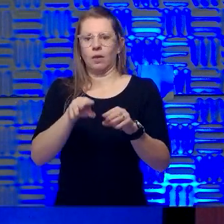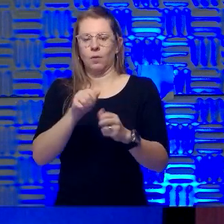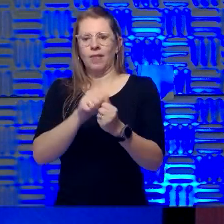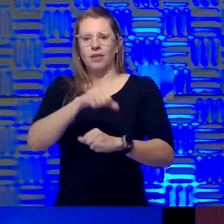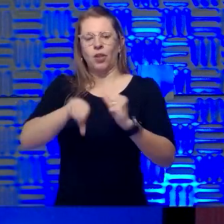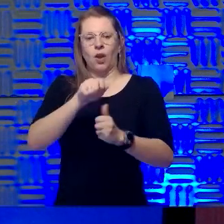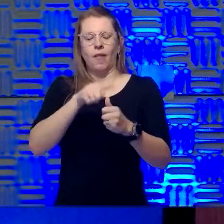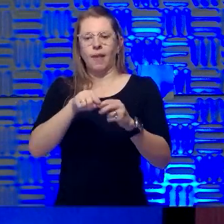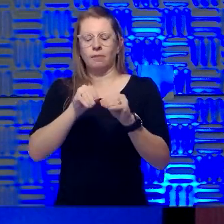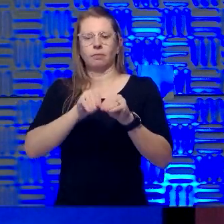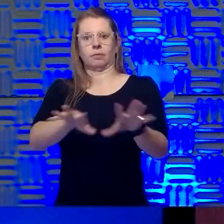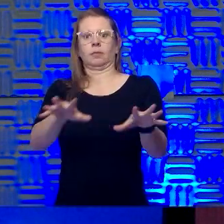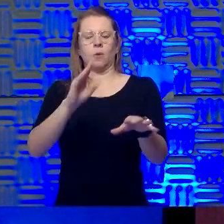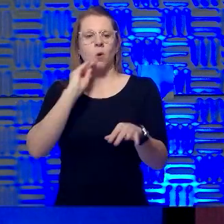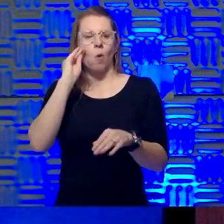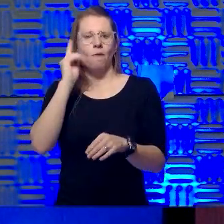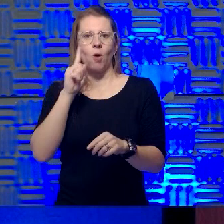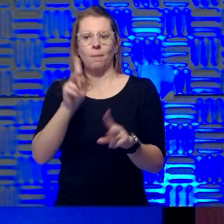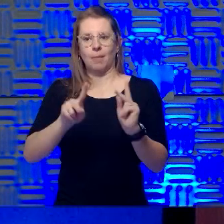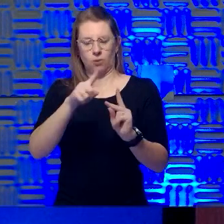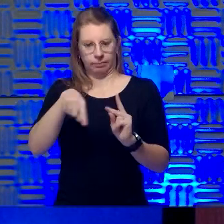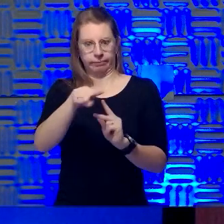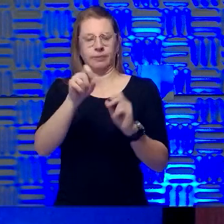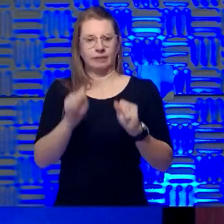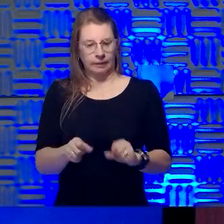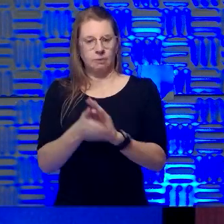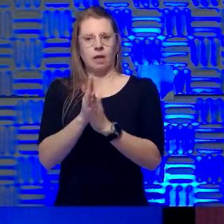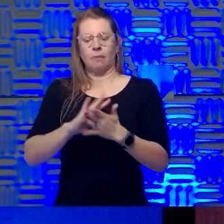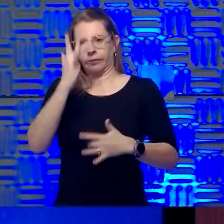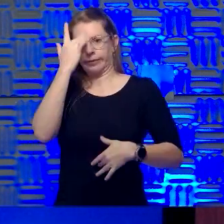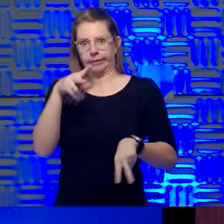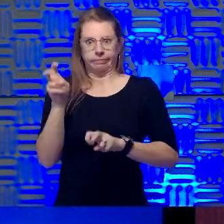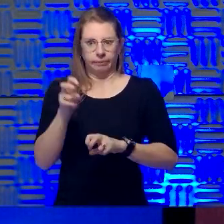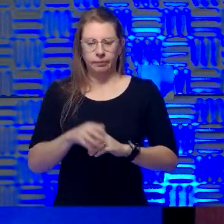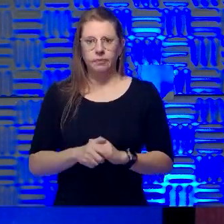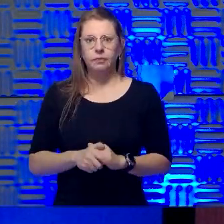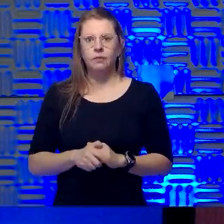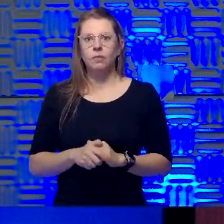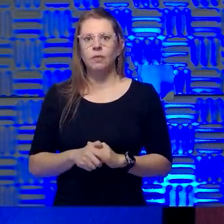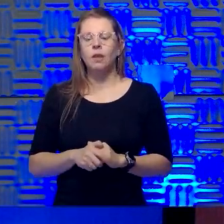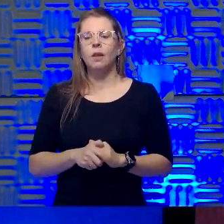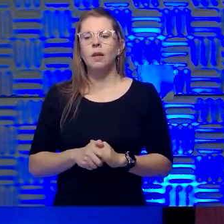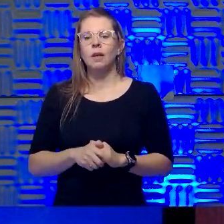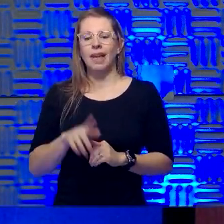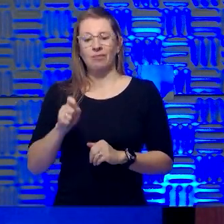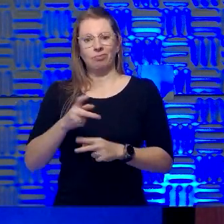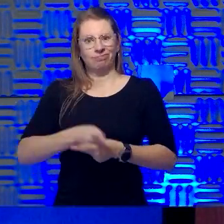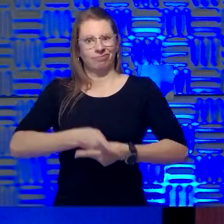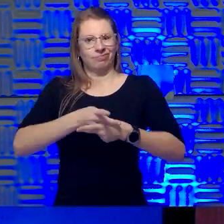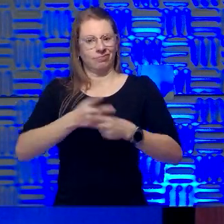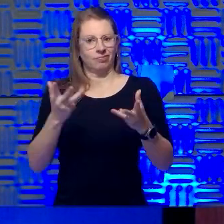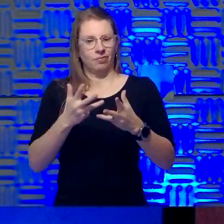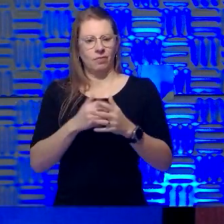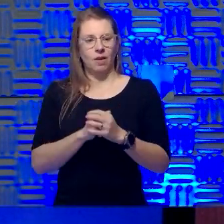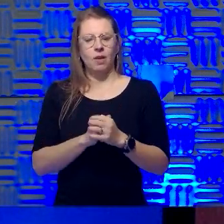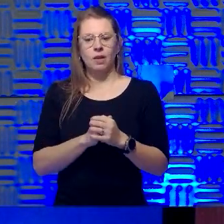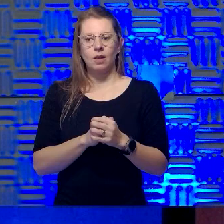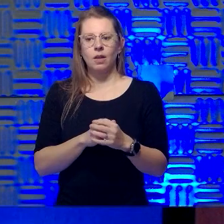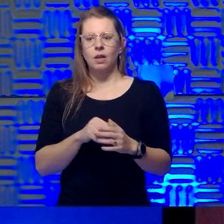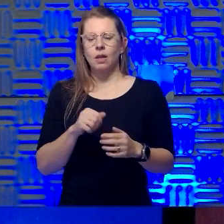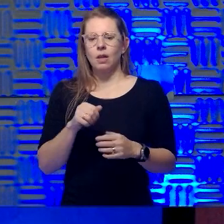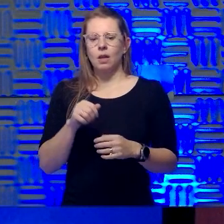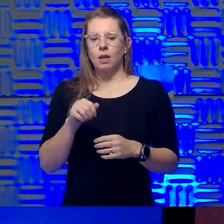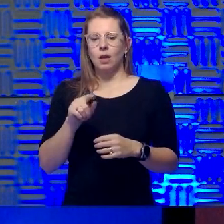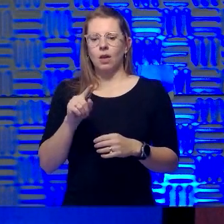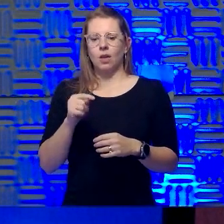So I think you just have to be careful. And what you really have to be wary of is of the those they syndrome. You see, those